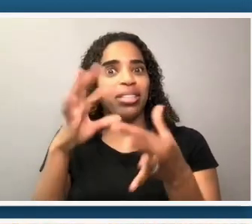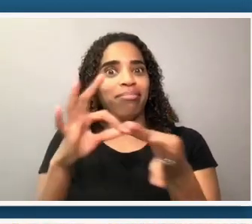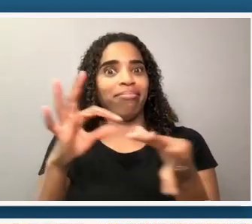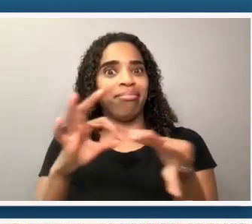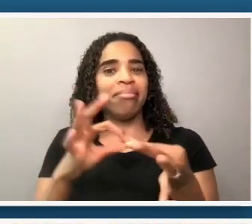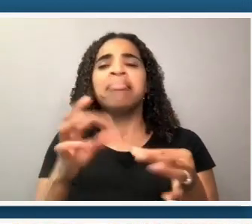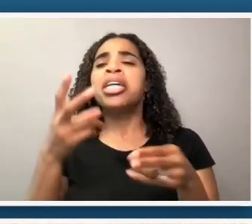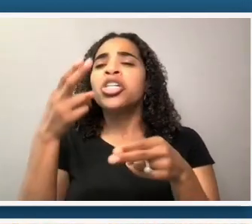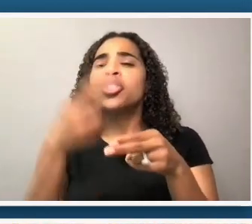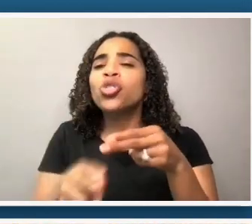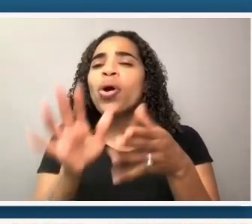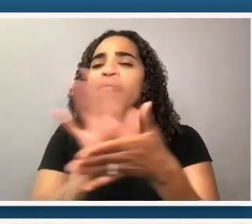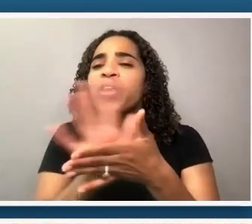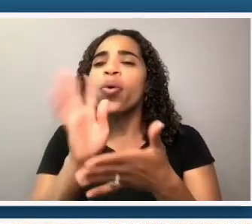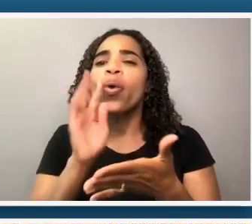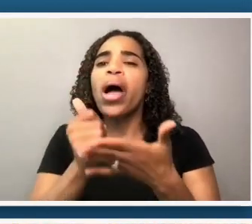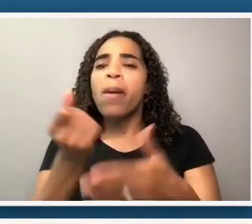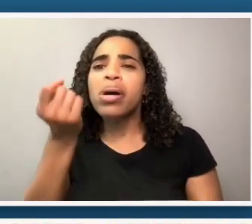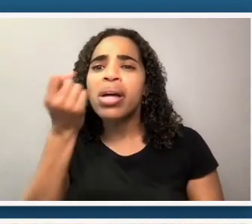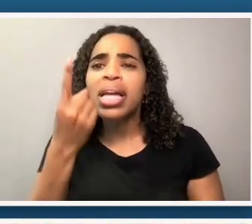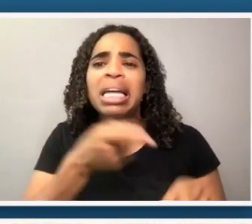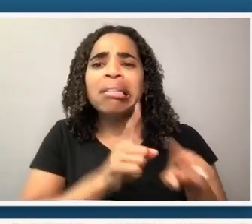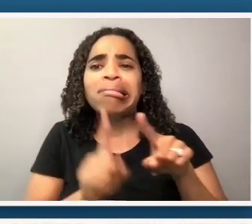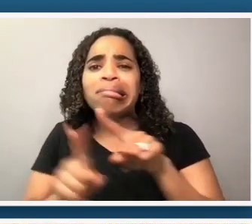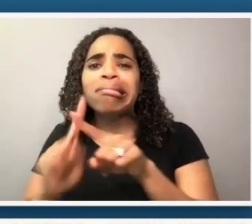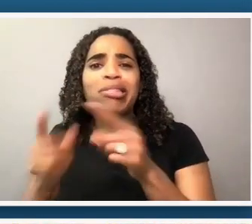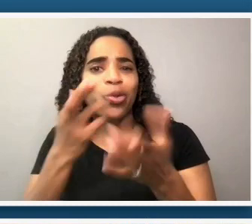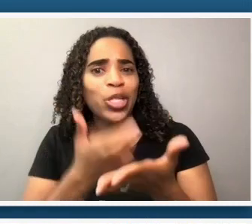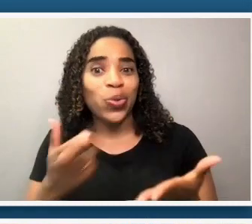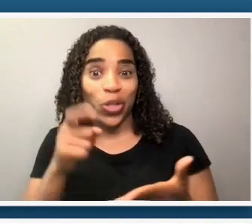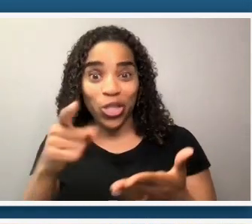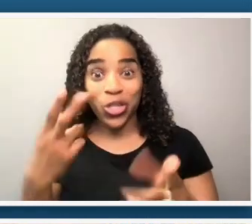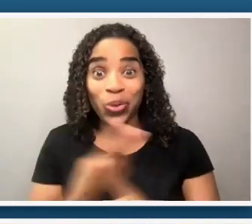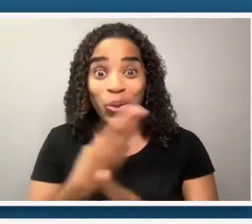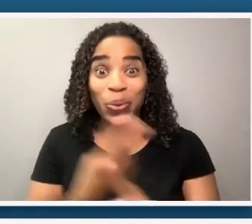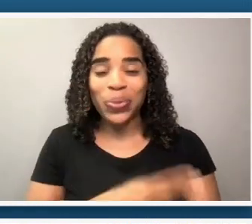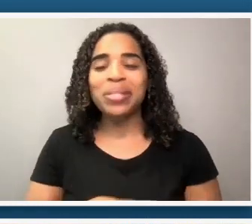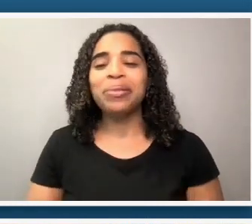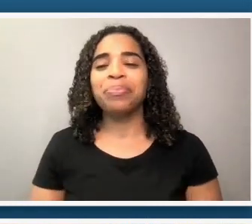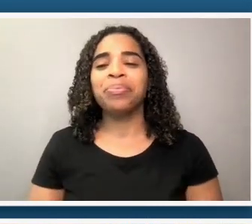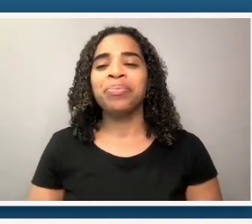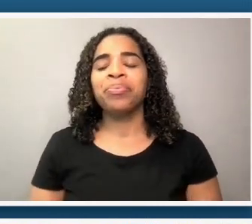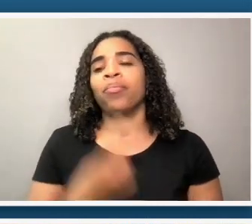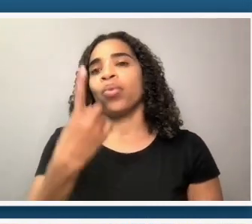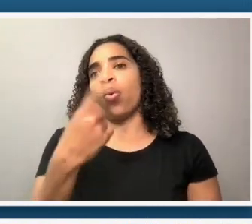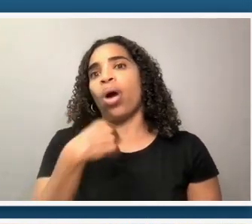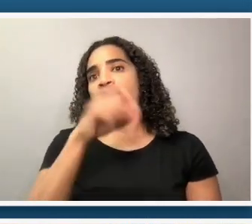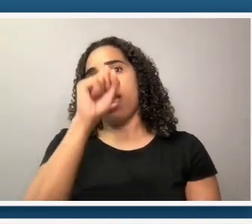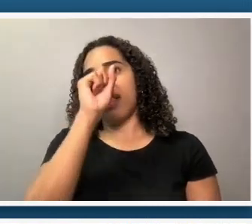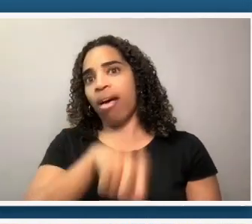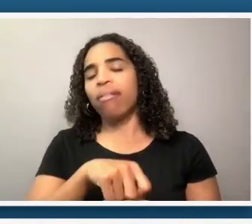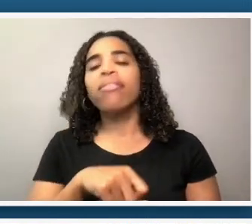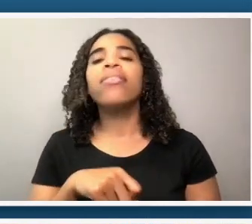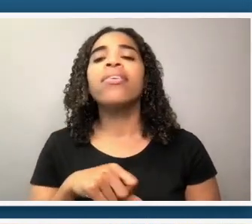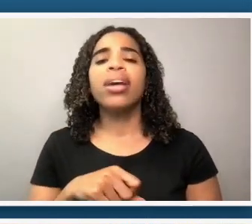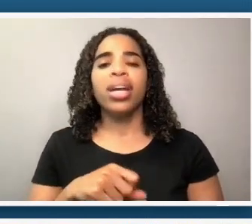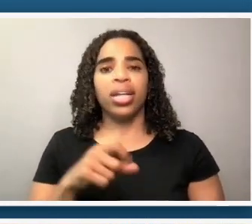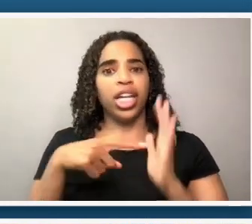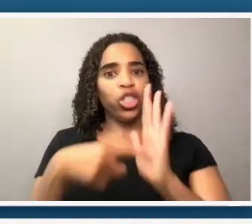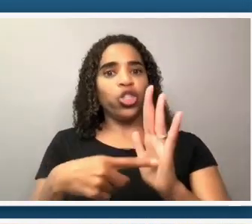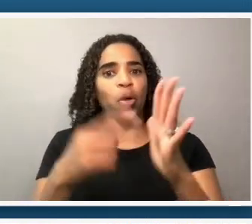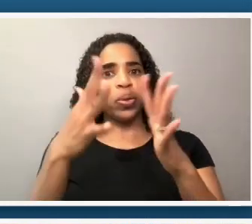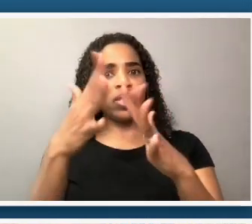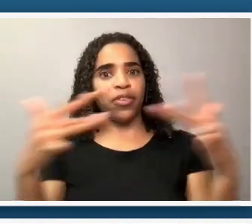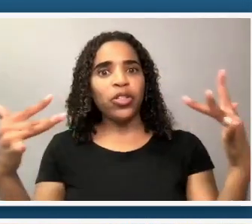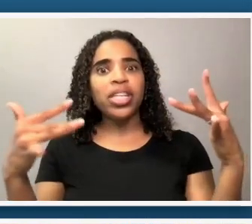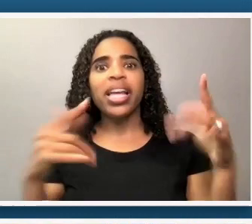quick peek at some of the rich resources that you've pulled together here. One of the things I love about this collection is the diversity of artworks that you've